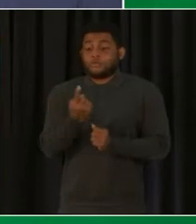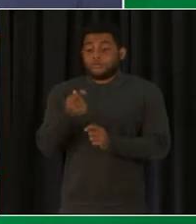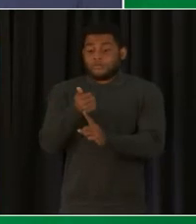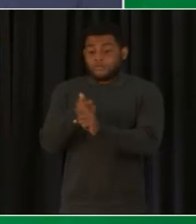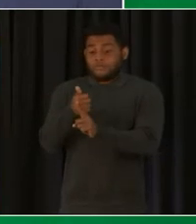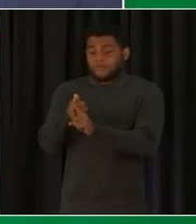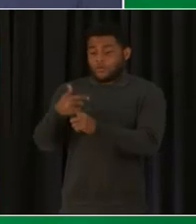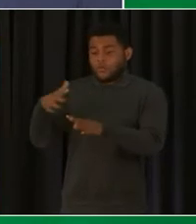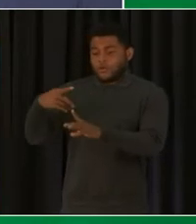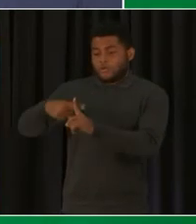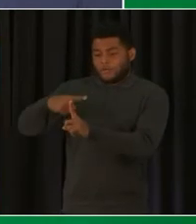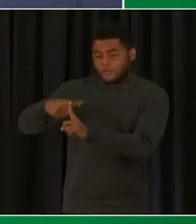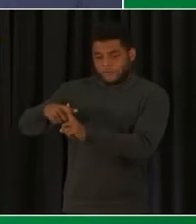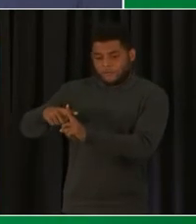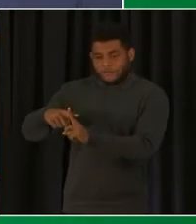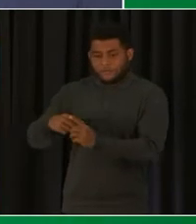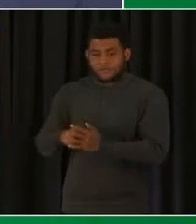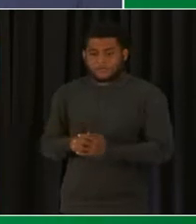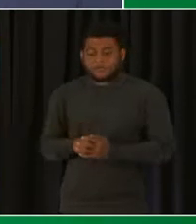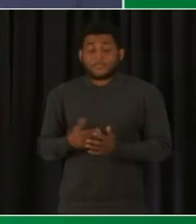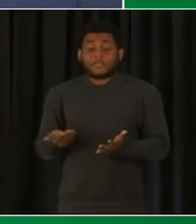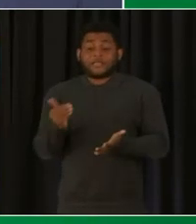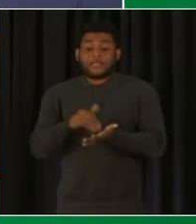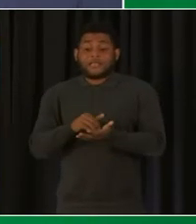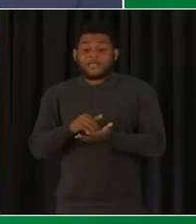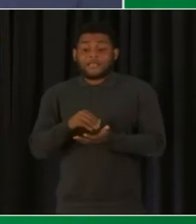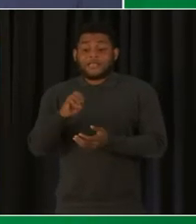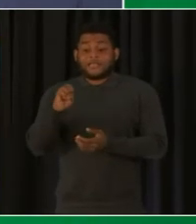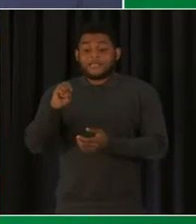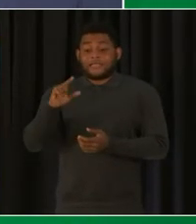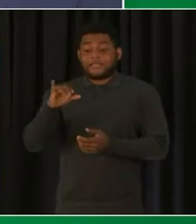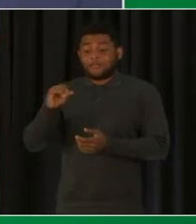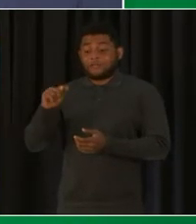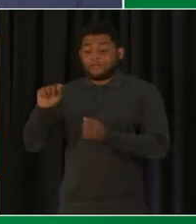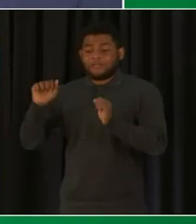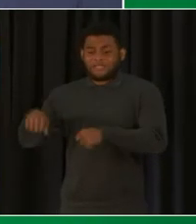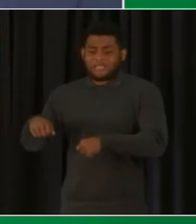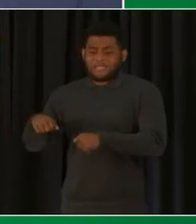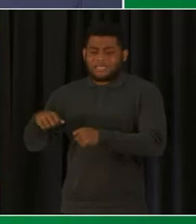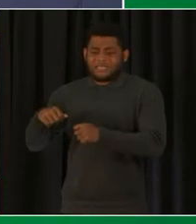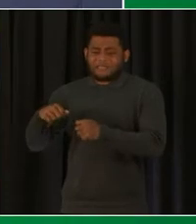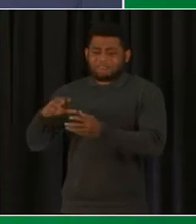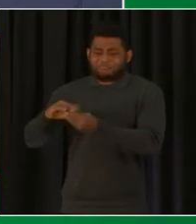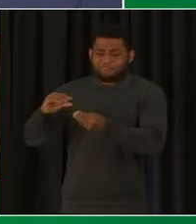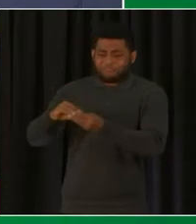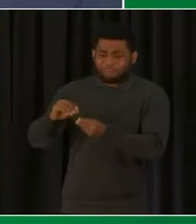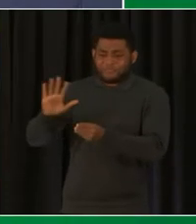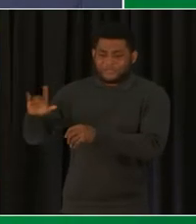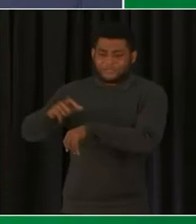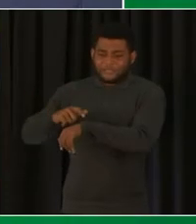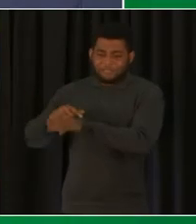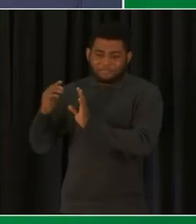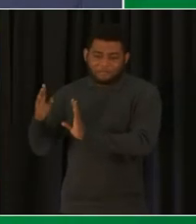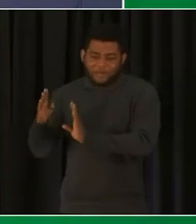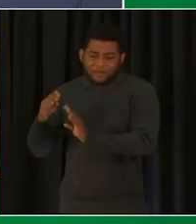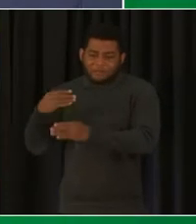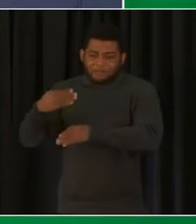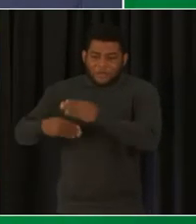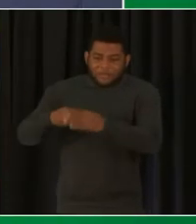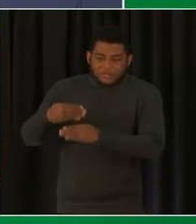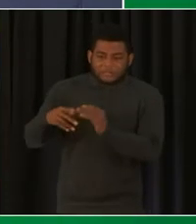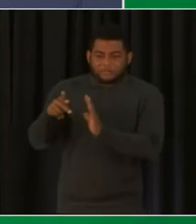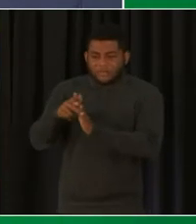positive. But again, Dr. Elliott can speak to the time period and the protocols of how they vary between students